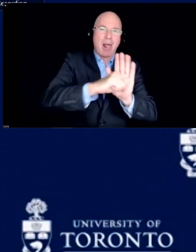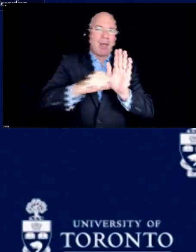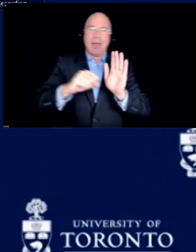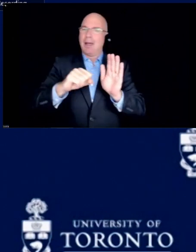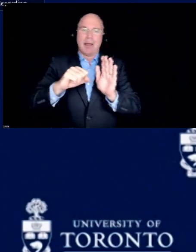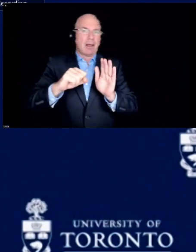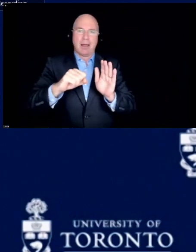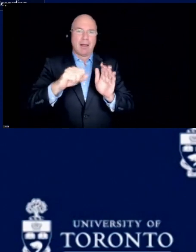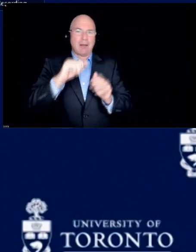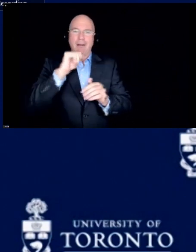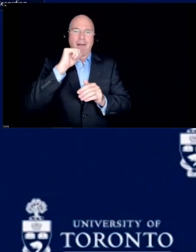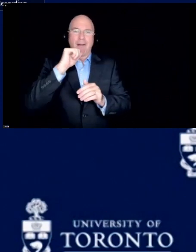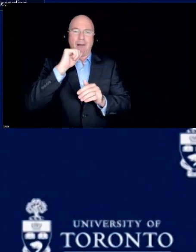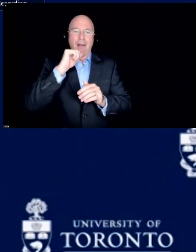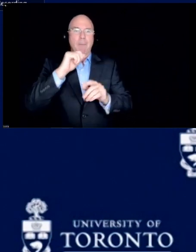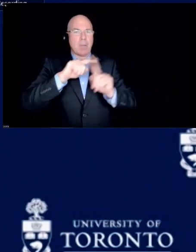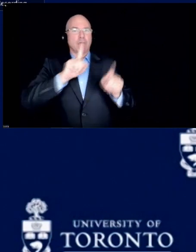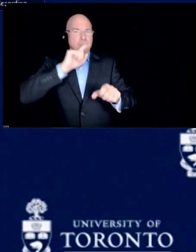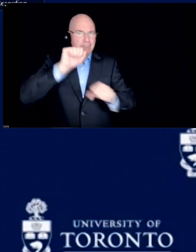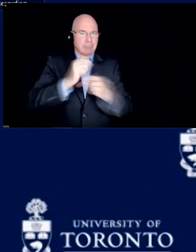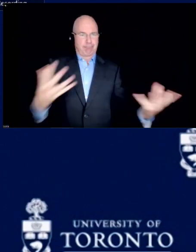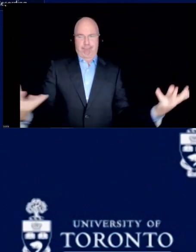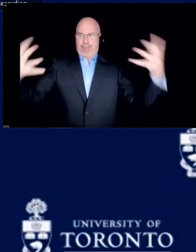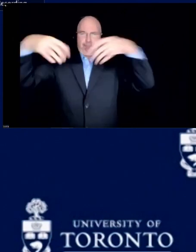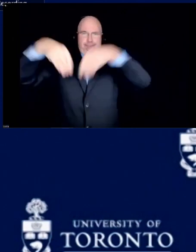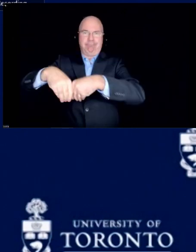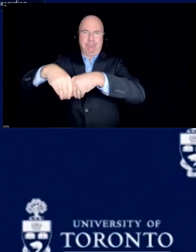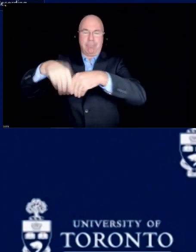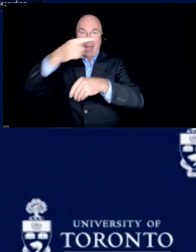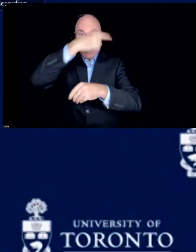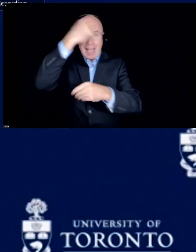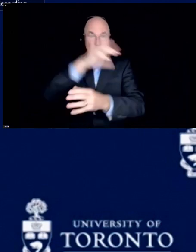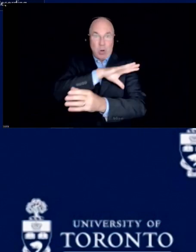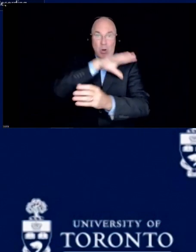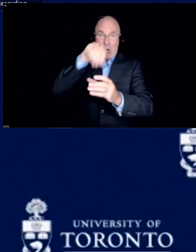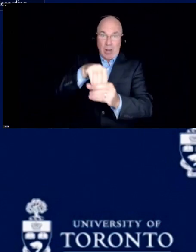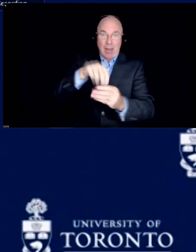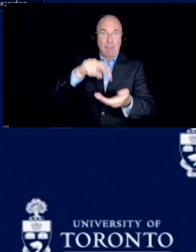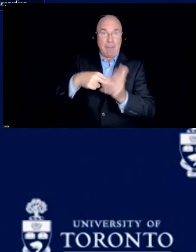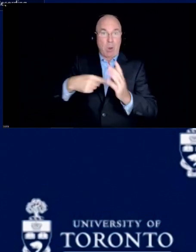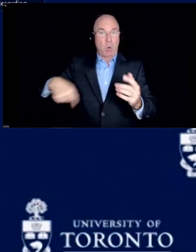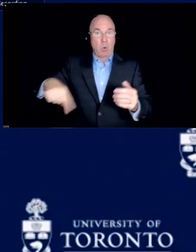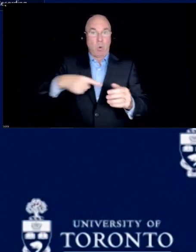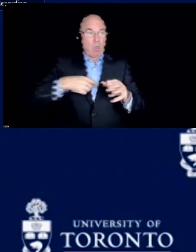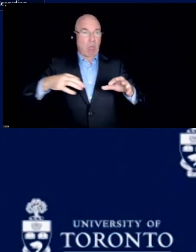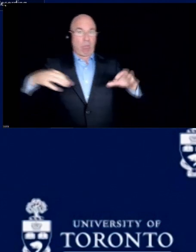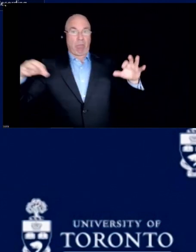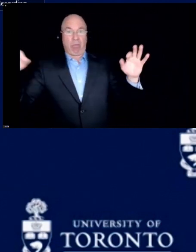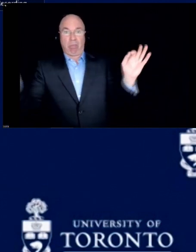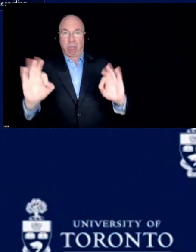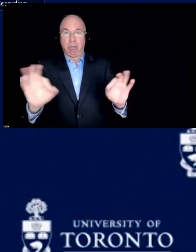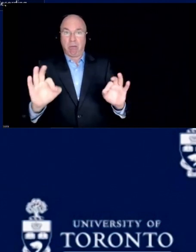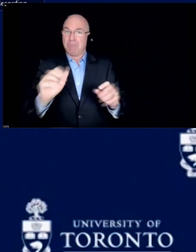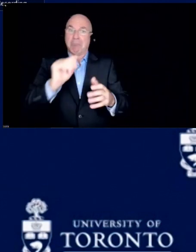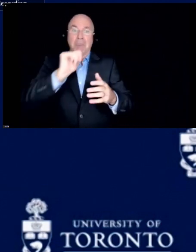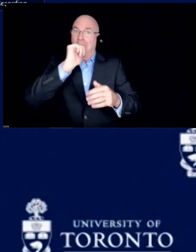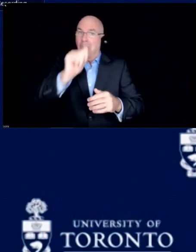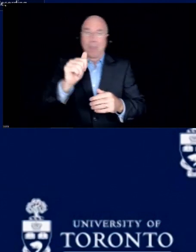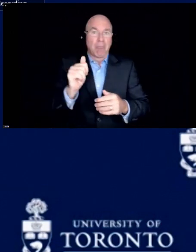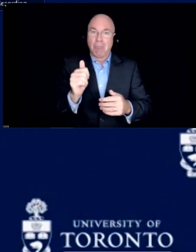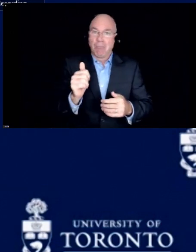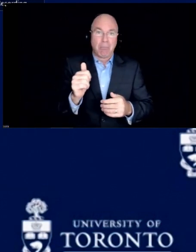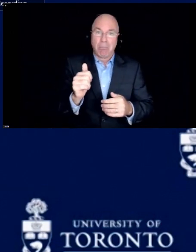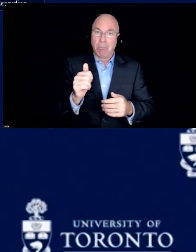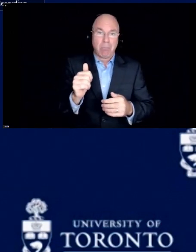captured on institutional collateral. Black inclusion does not diminish us. It does not take away from any of us.